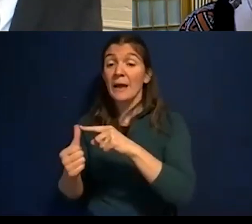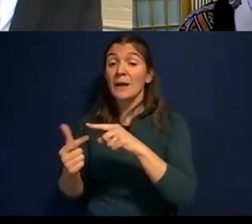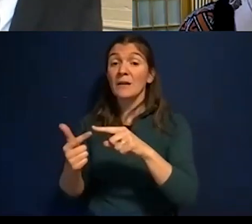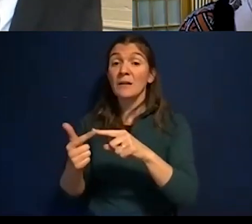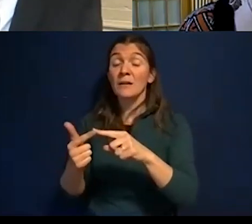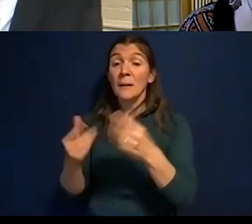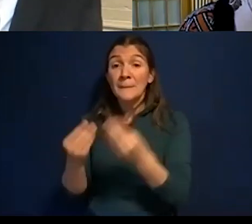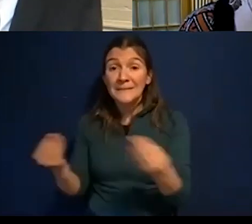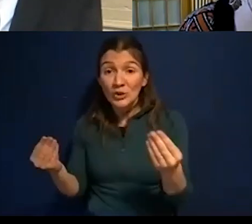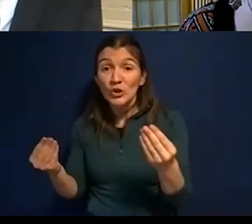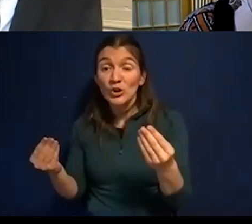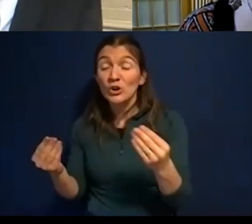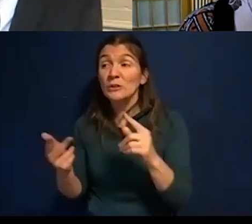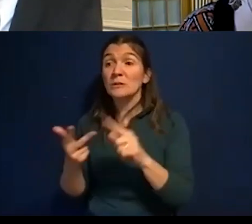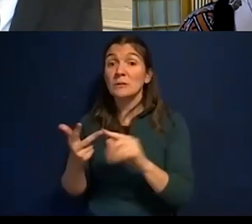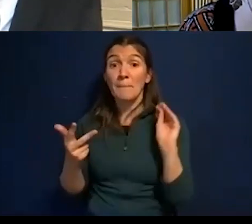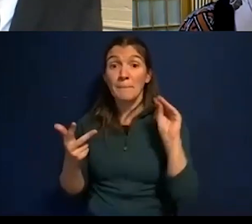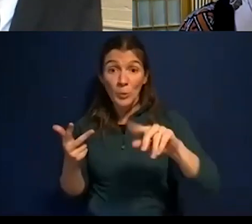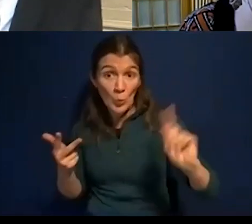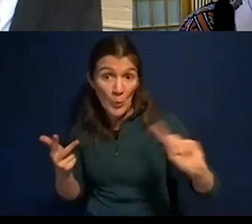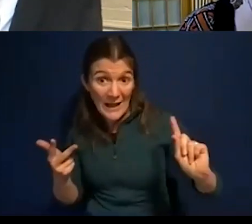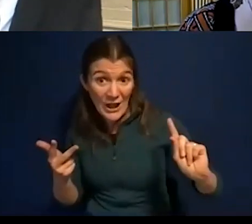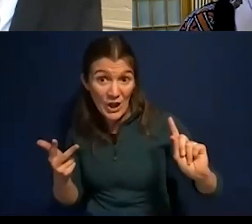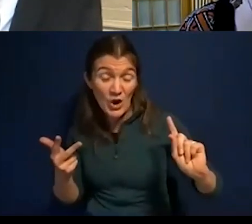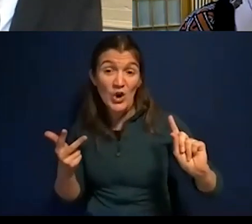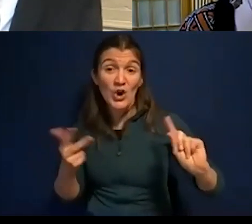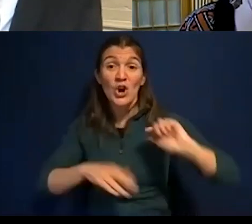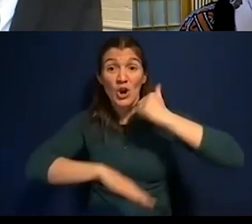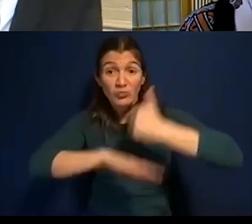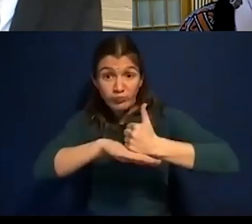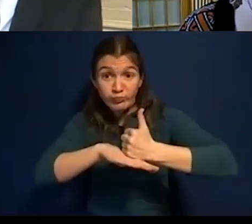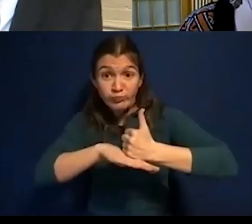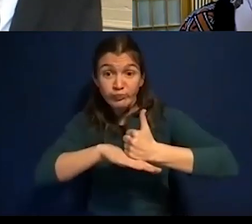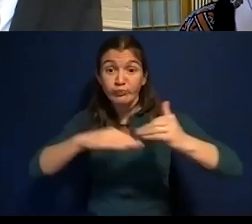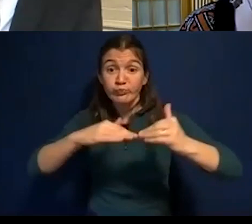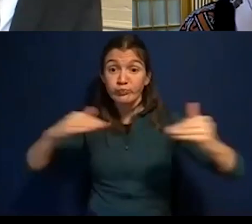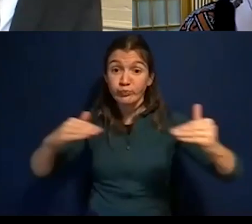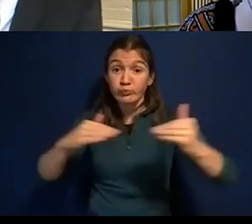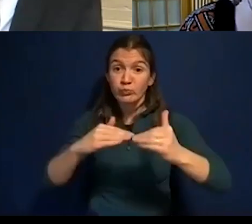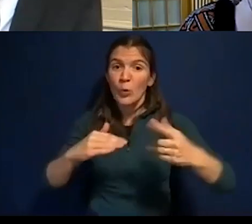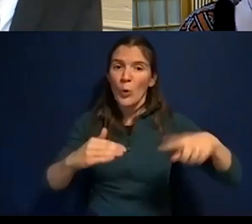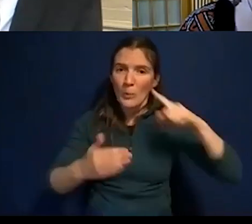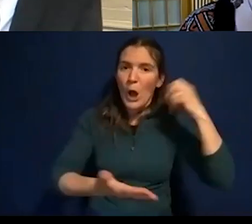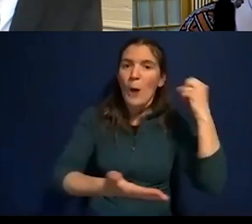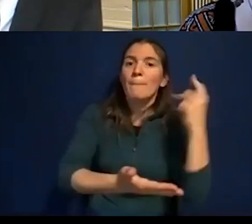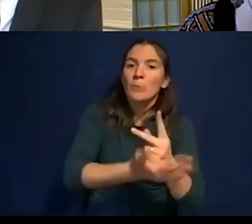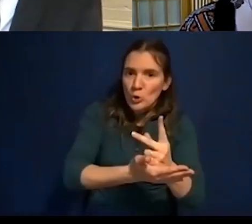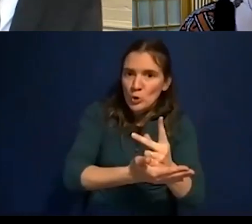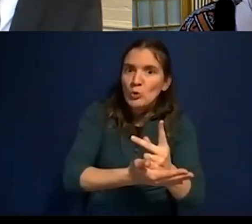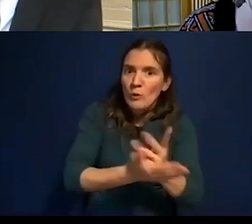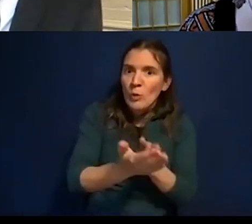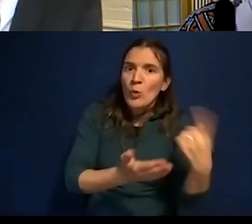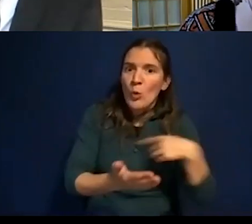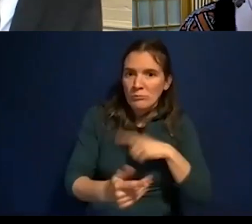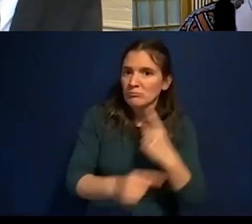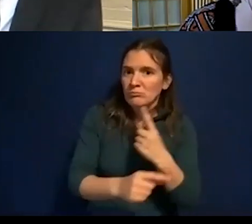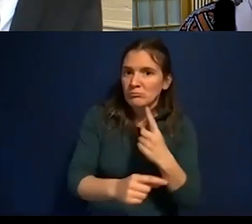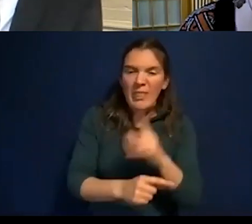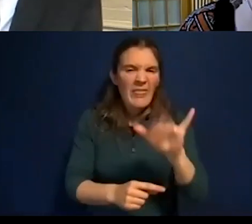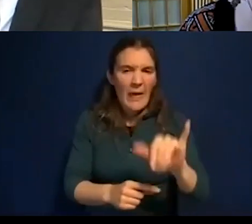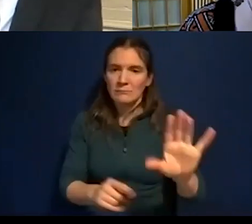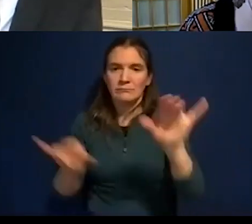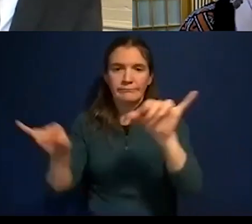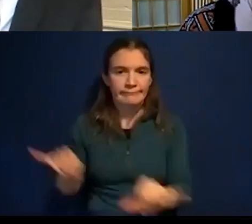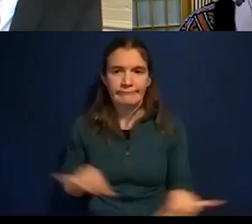intended placement, the structure upon which it'll sit, would be subject to our review and approval. That's completely consistent with the way